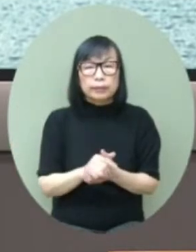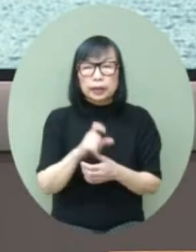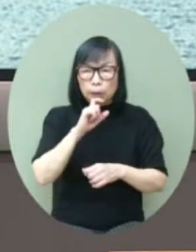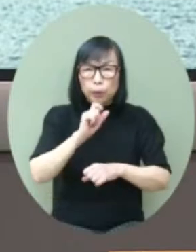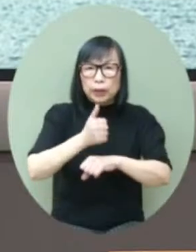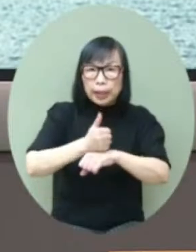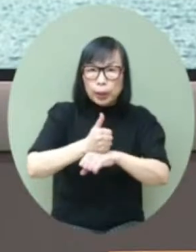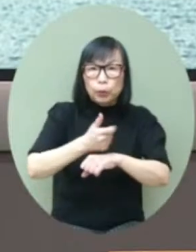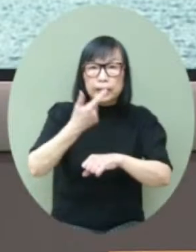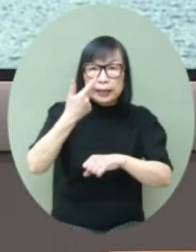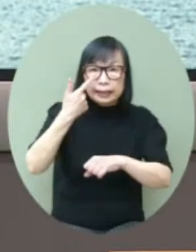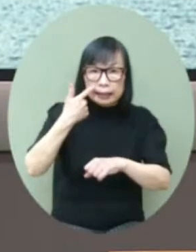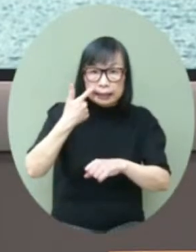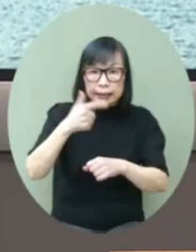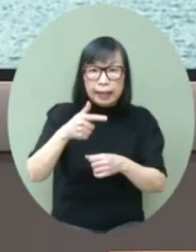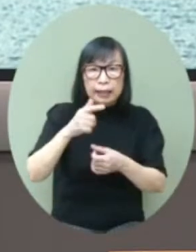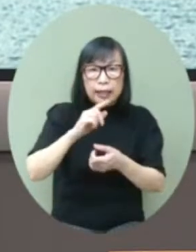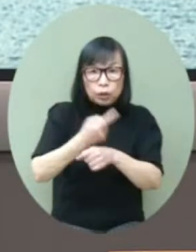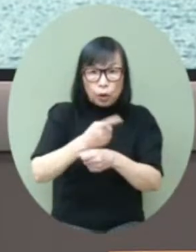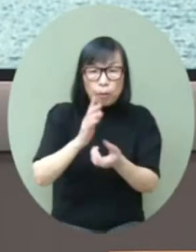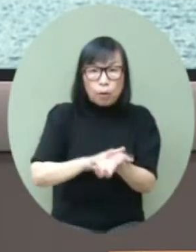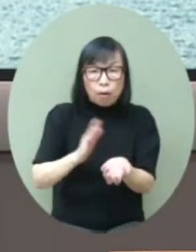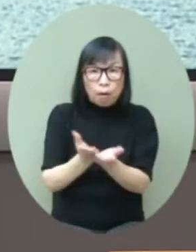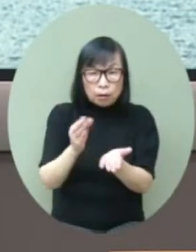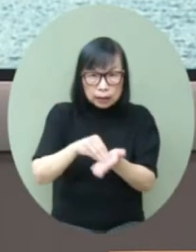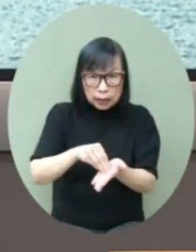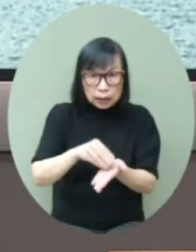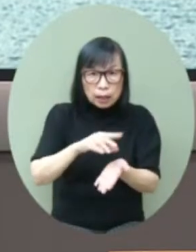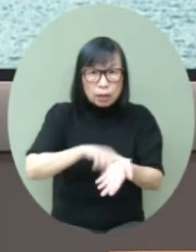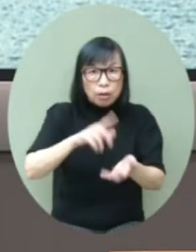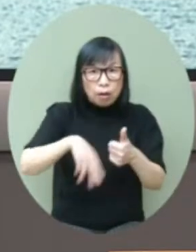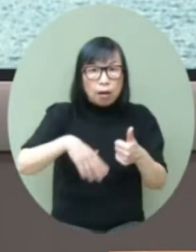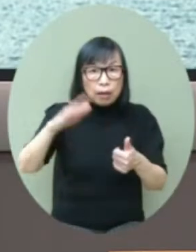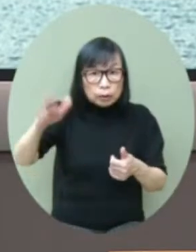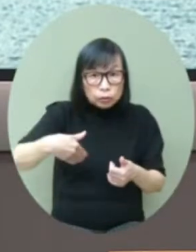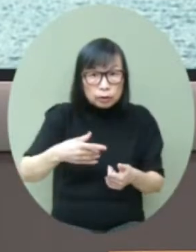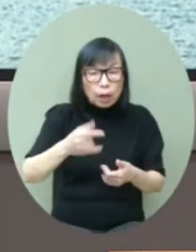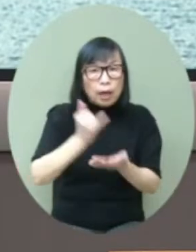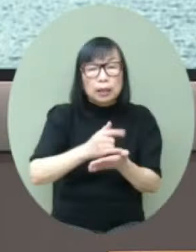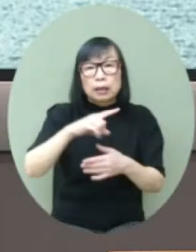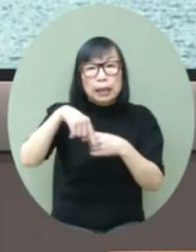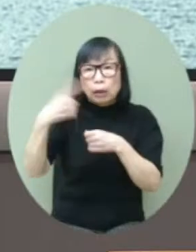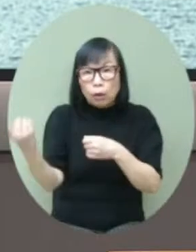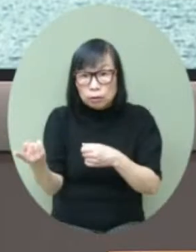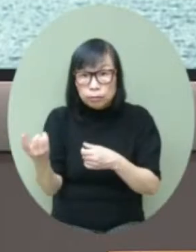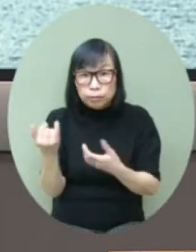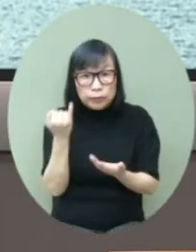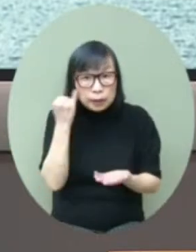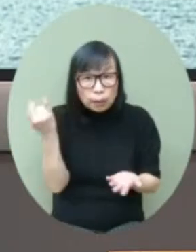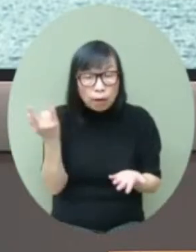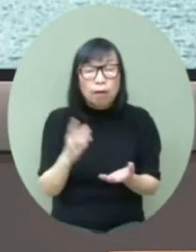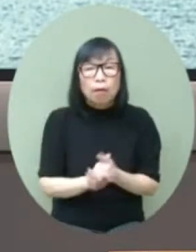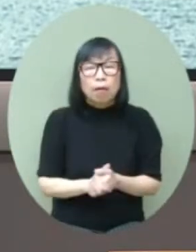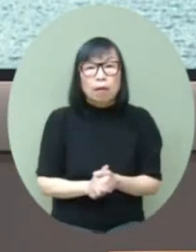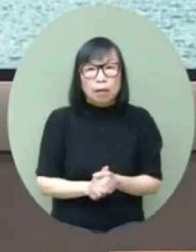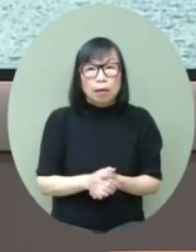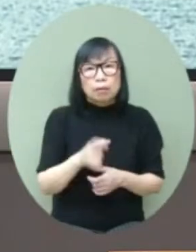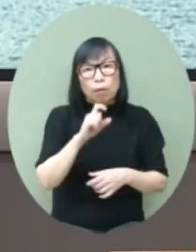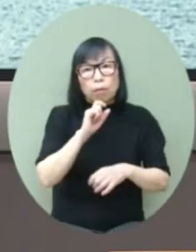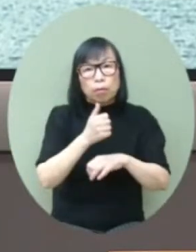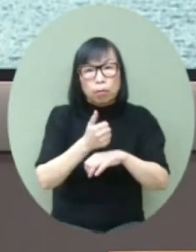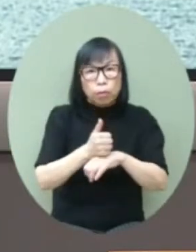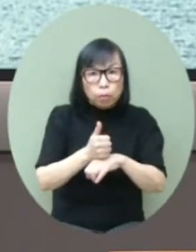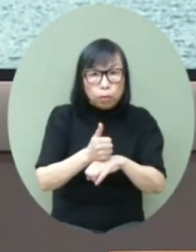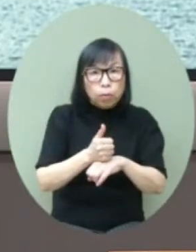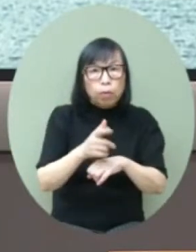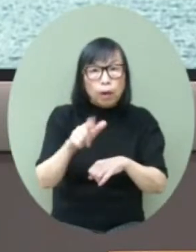space. So it's likely that the new preliminary confirmed case, her source of infection could be elsewhere. Of